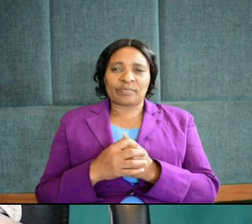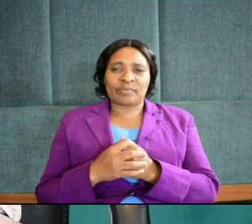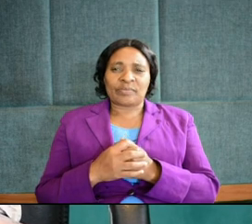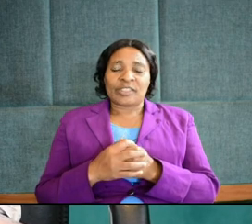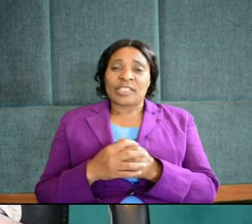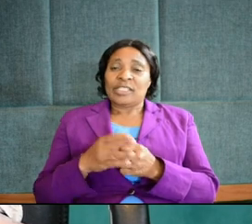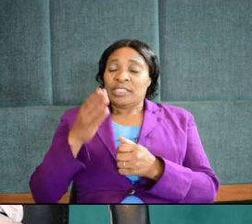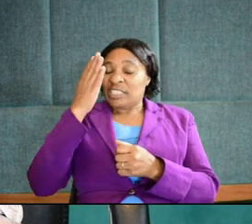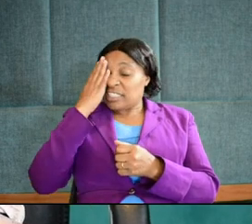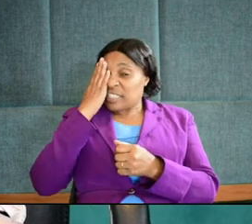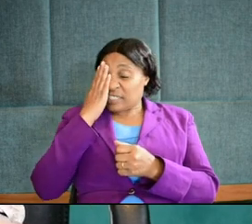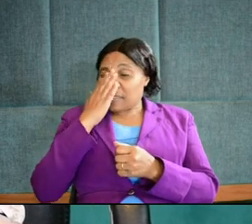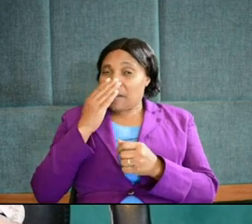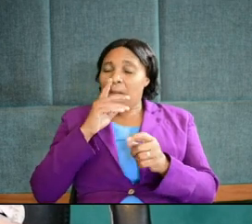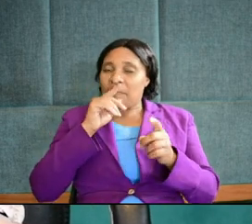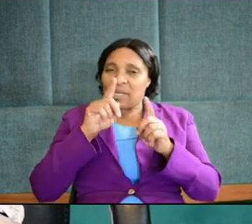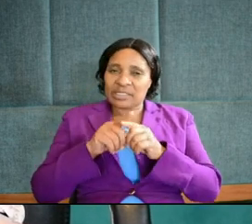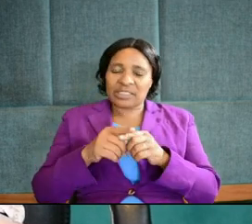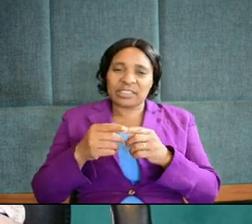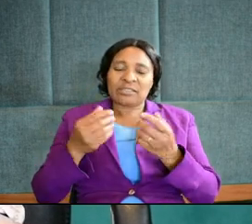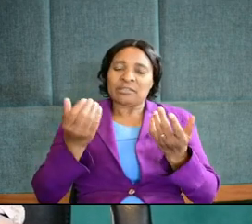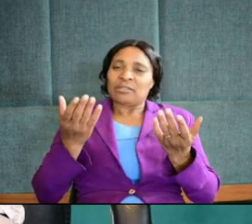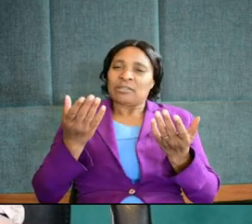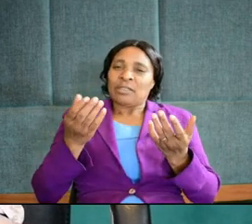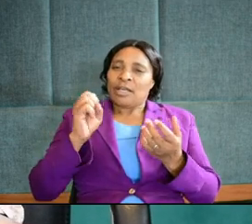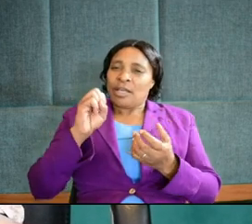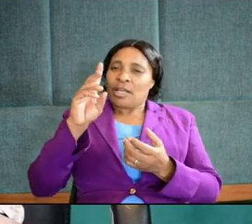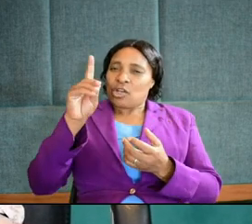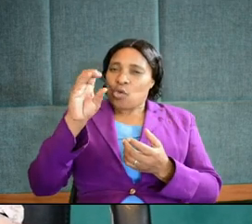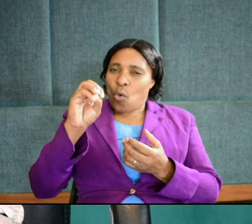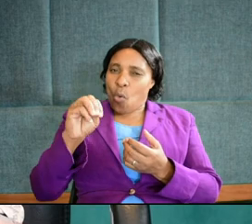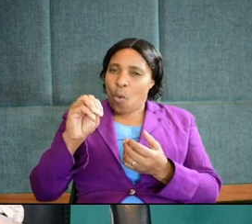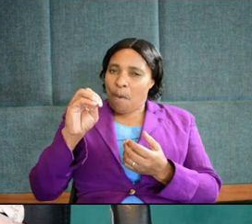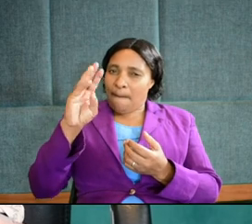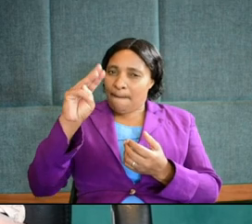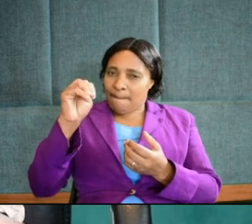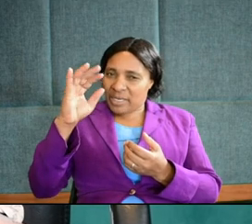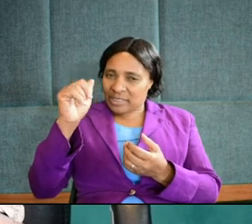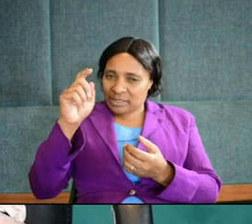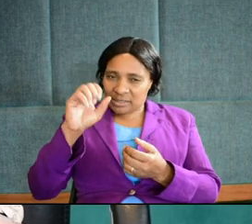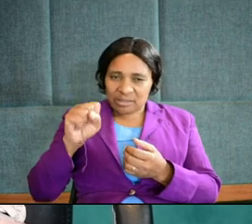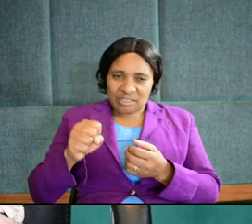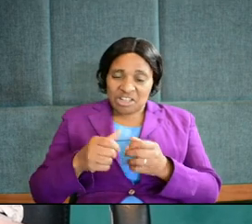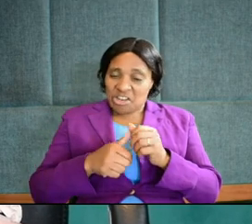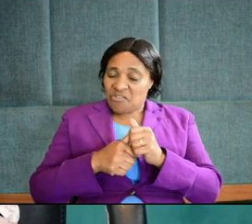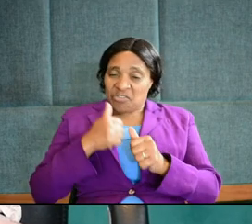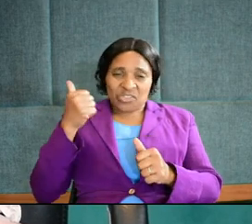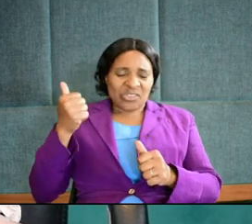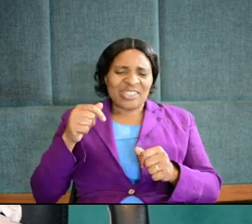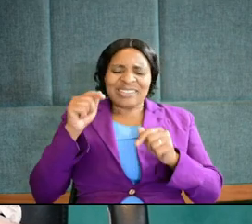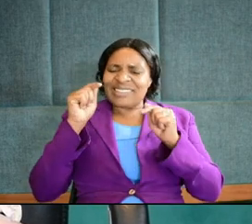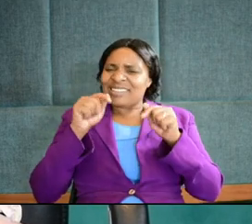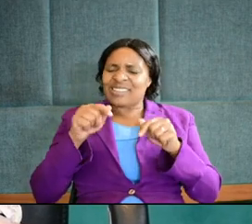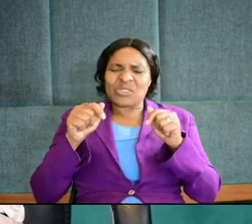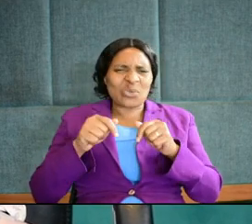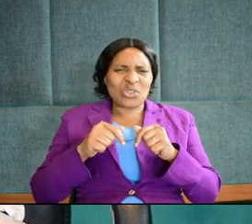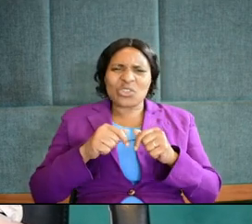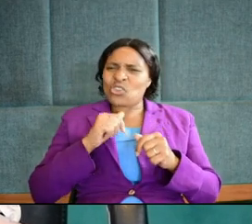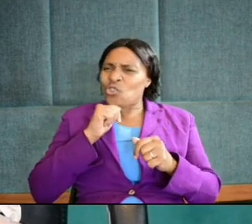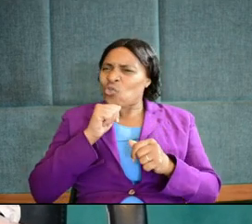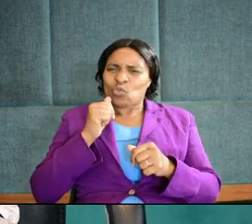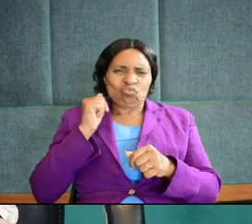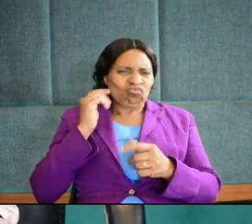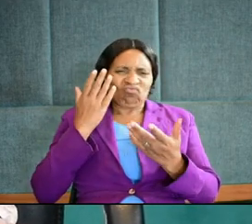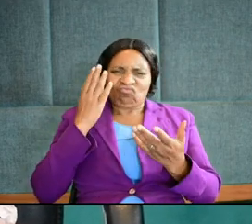the Israelites were the brothers of the Edomites, and the Edomites refused. So it wasn't really